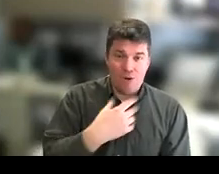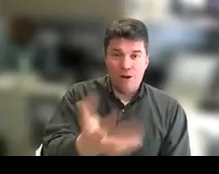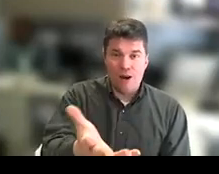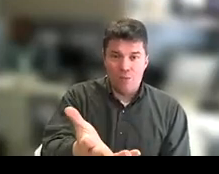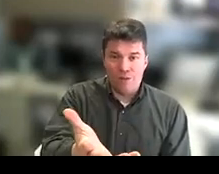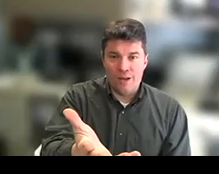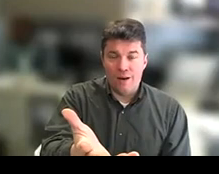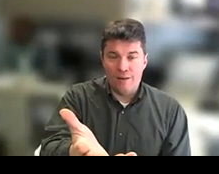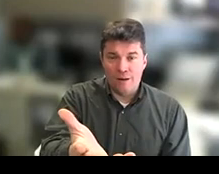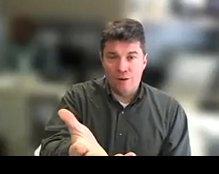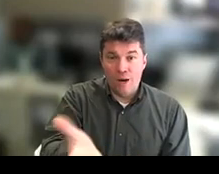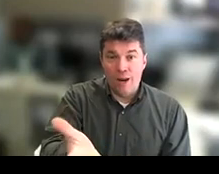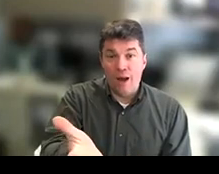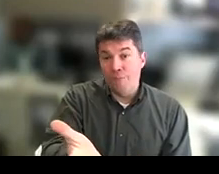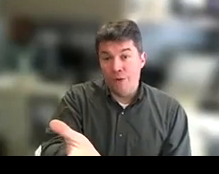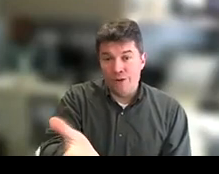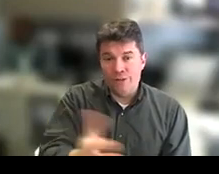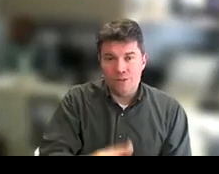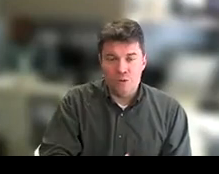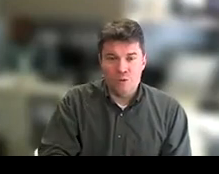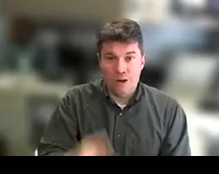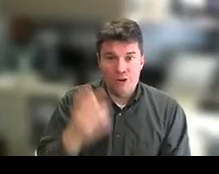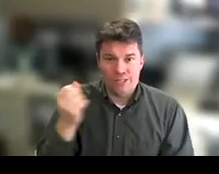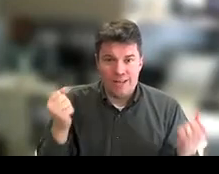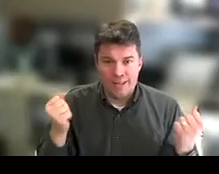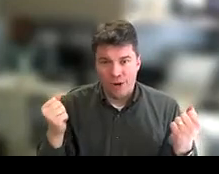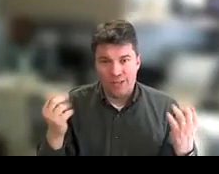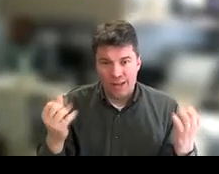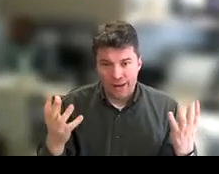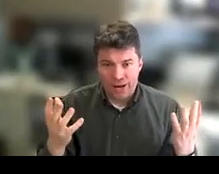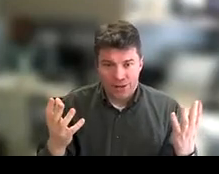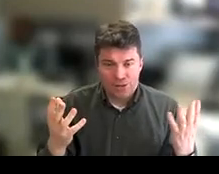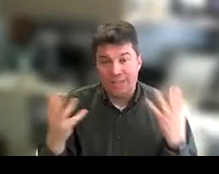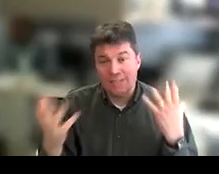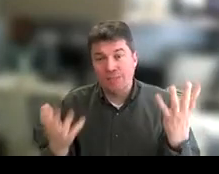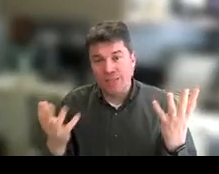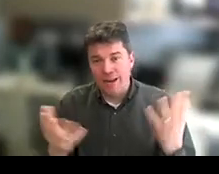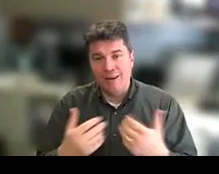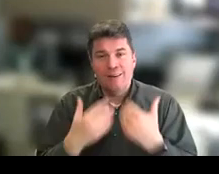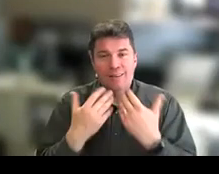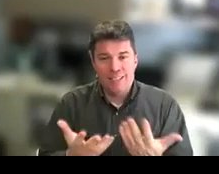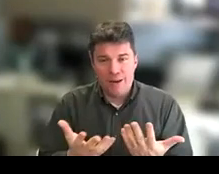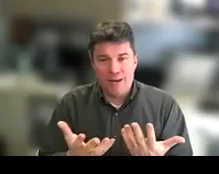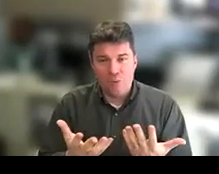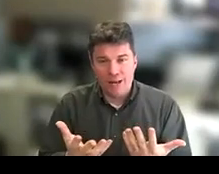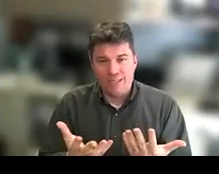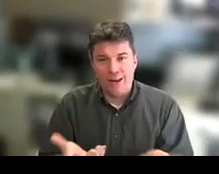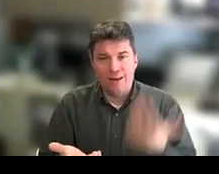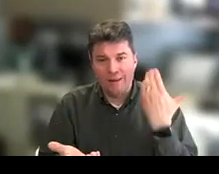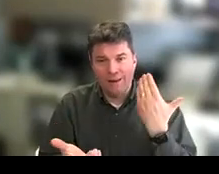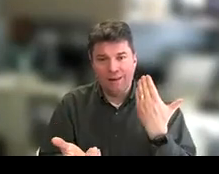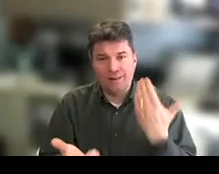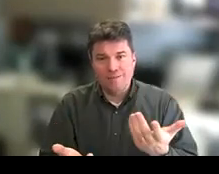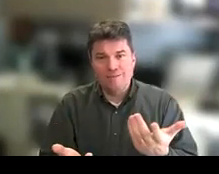I'm on the camera talking with a relay operator who understands American Sign Language. So as I'm signing, he's speaking